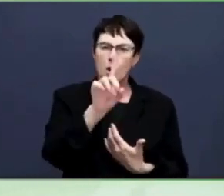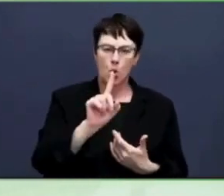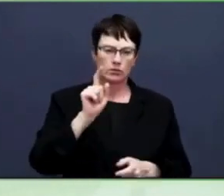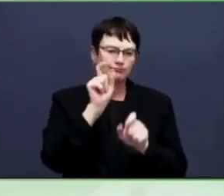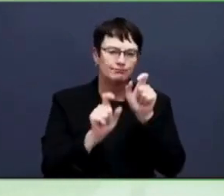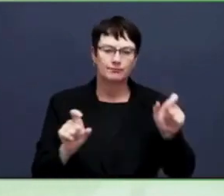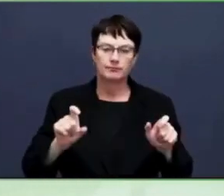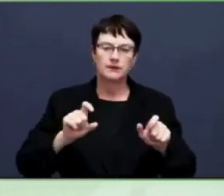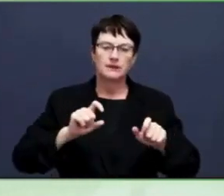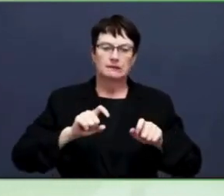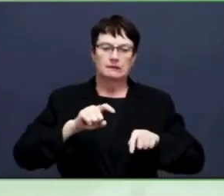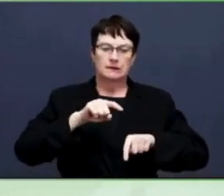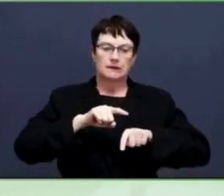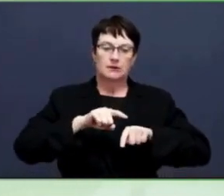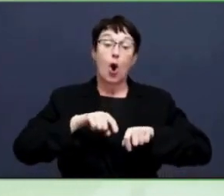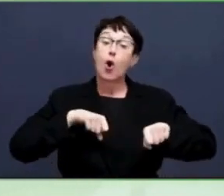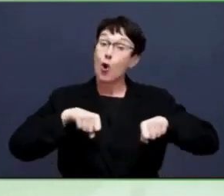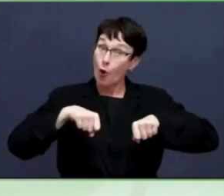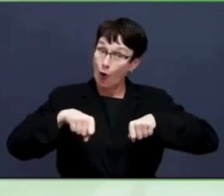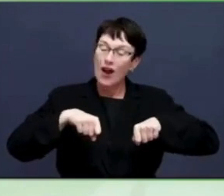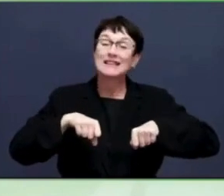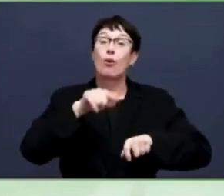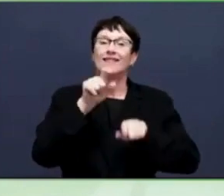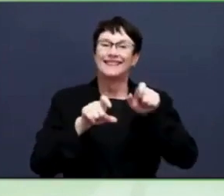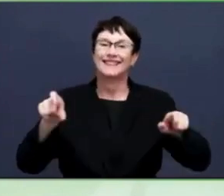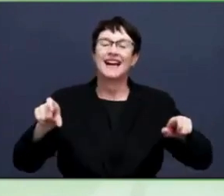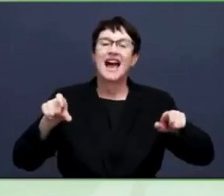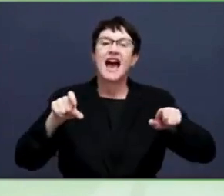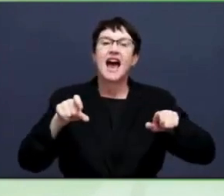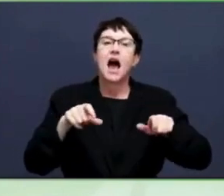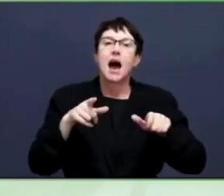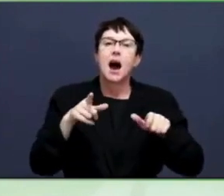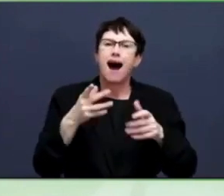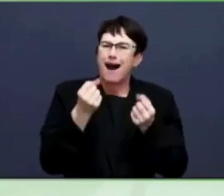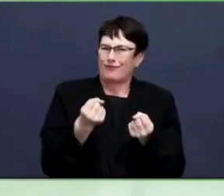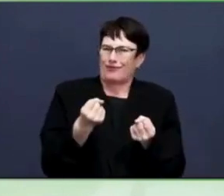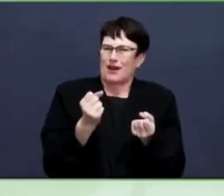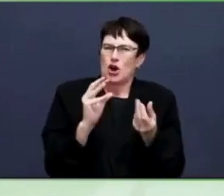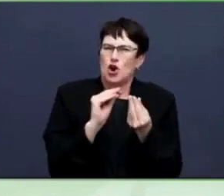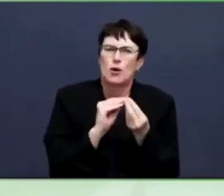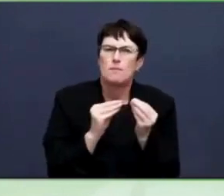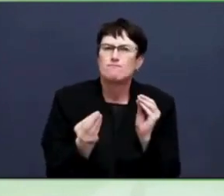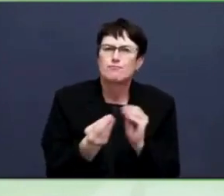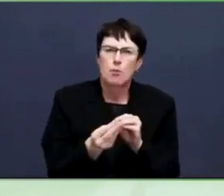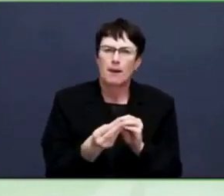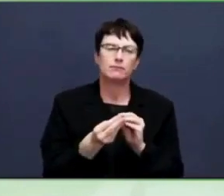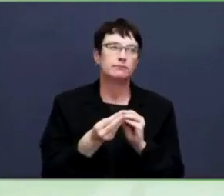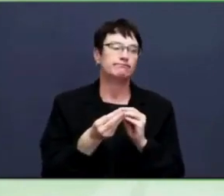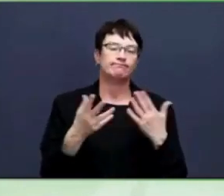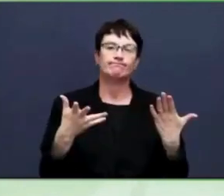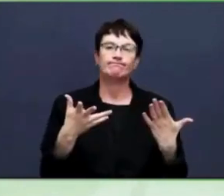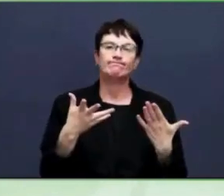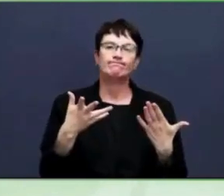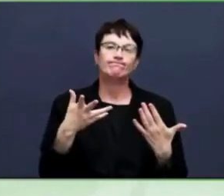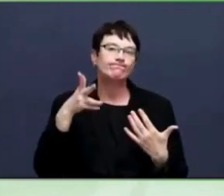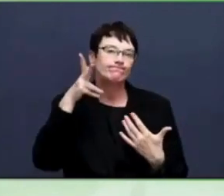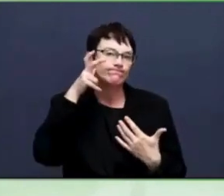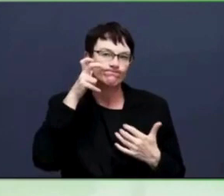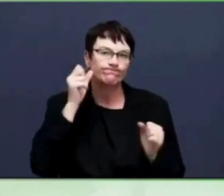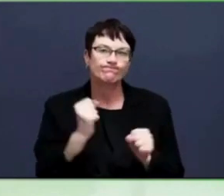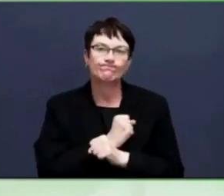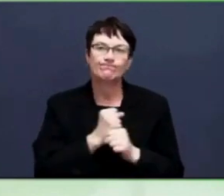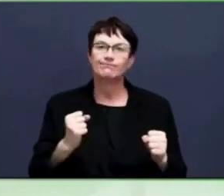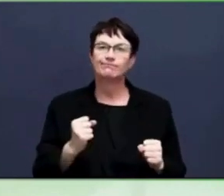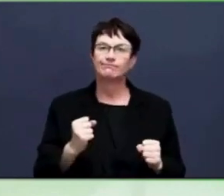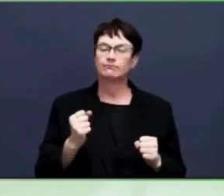but that would have been the 10-minute list. I want us to start by saying it's not just about bias, it's about how it's